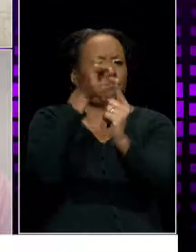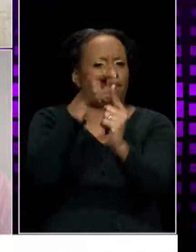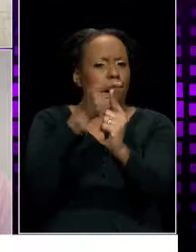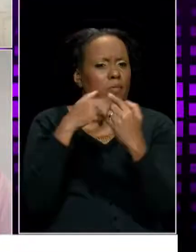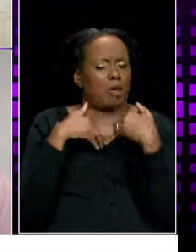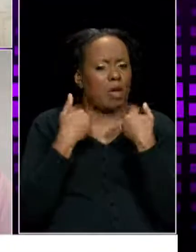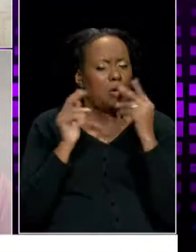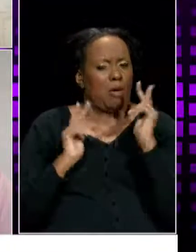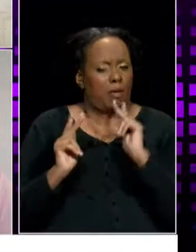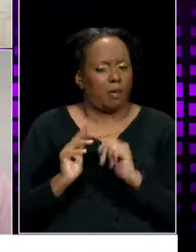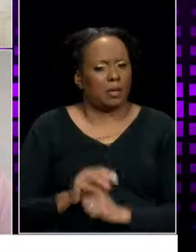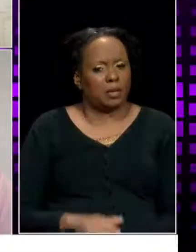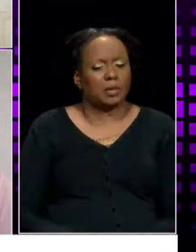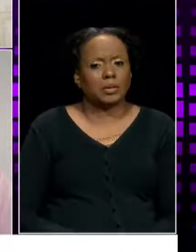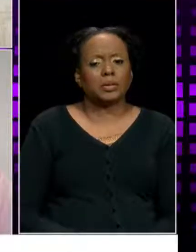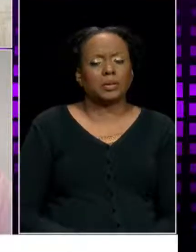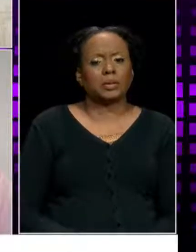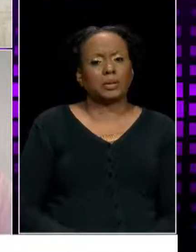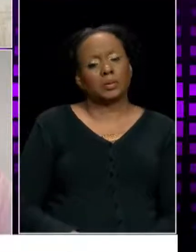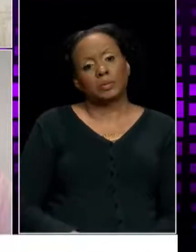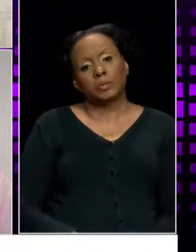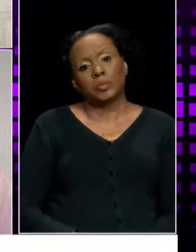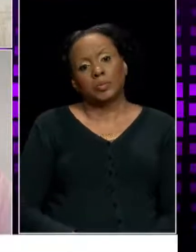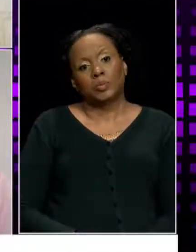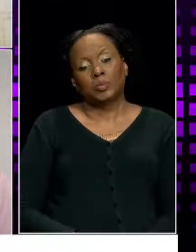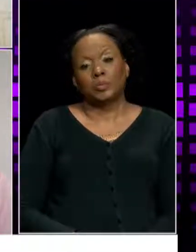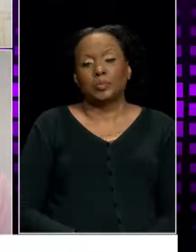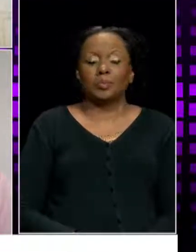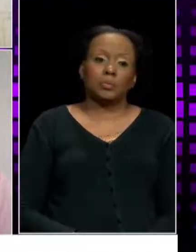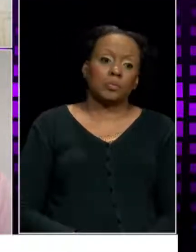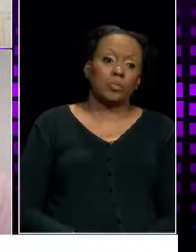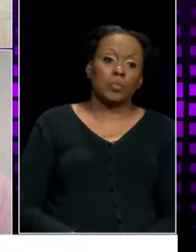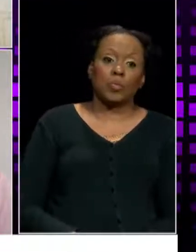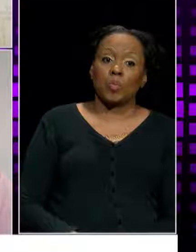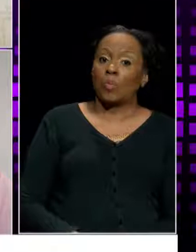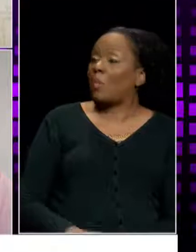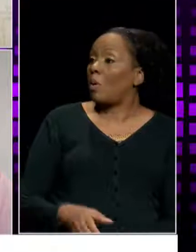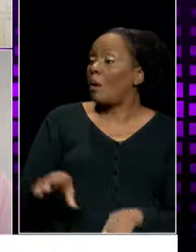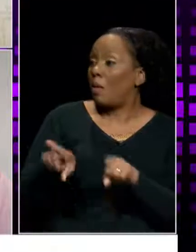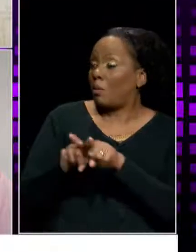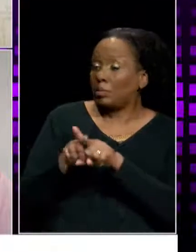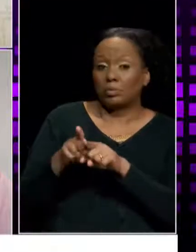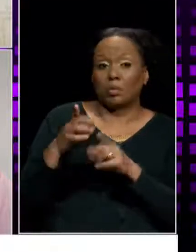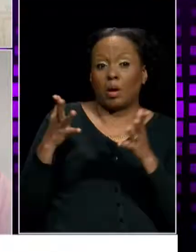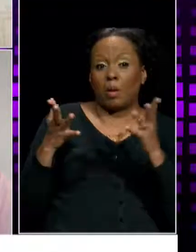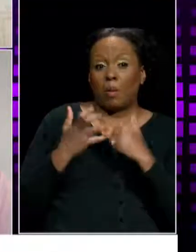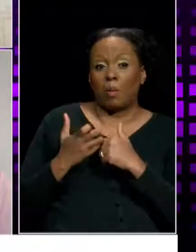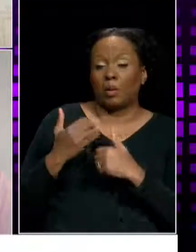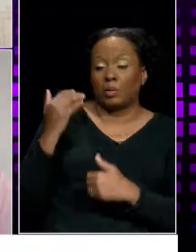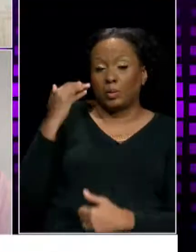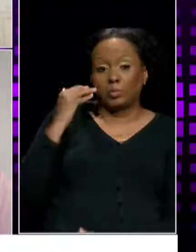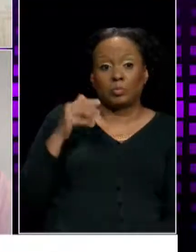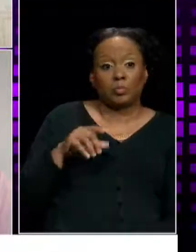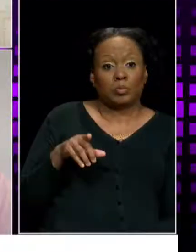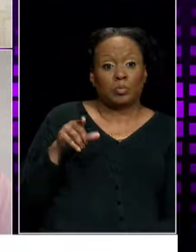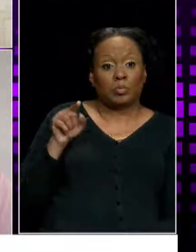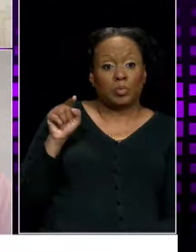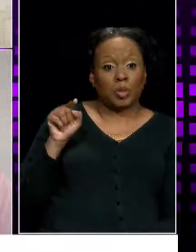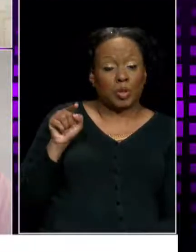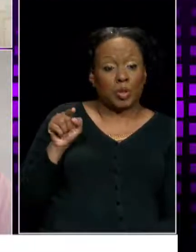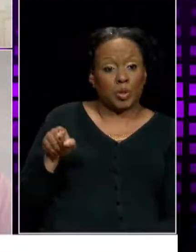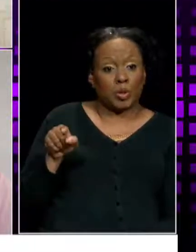so. And just looking again, do you have a relationship as you report